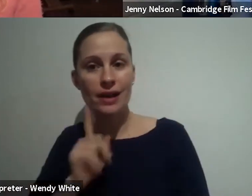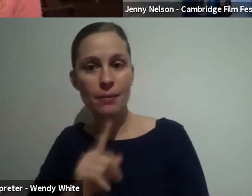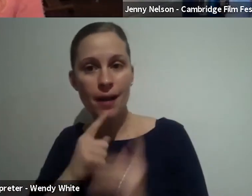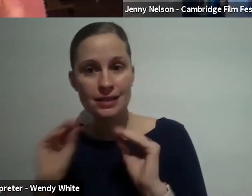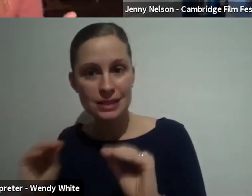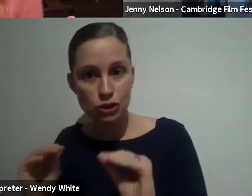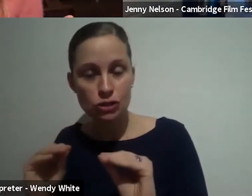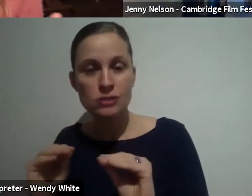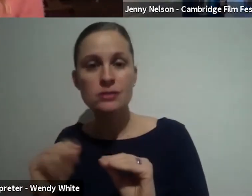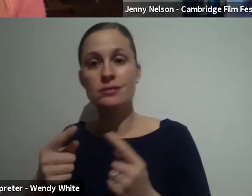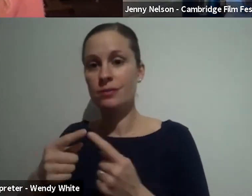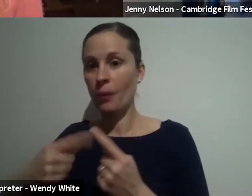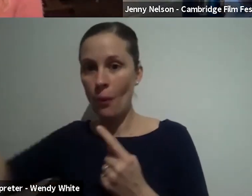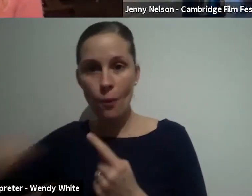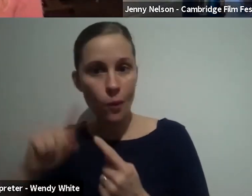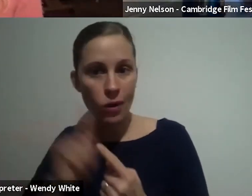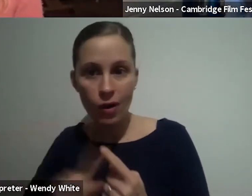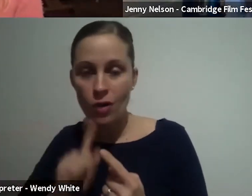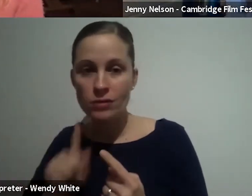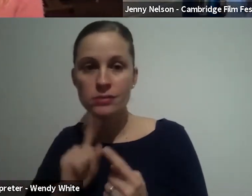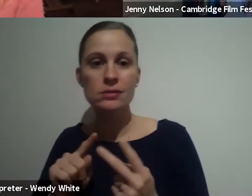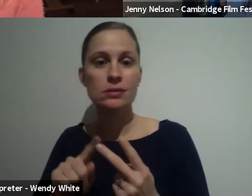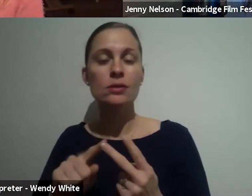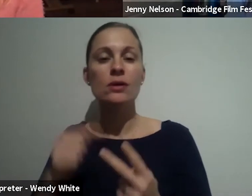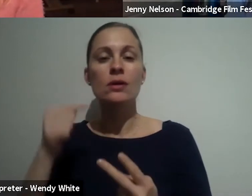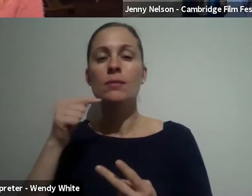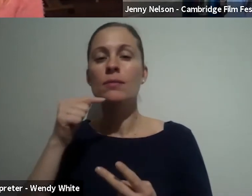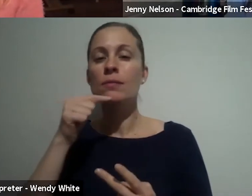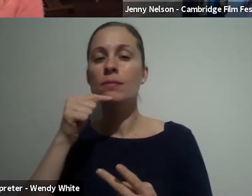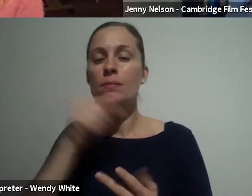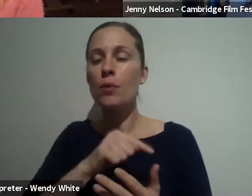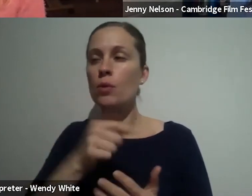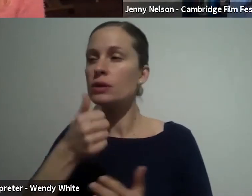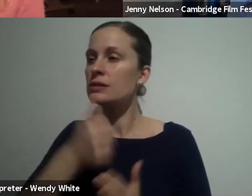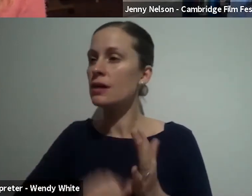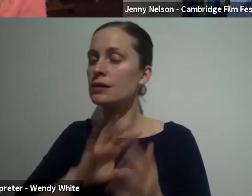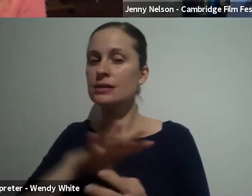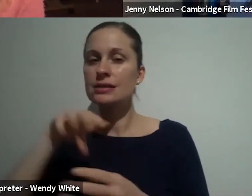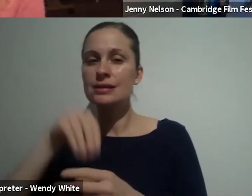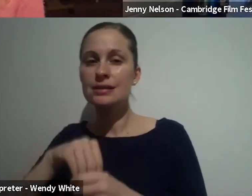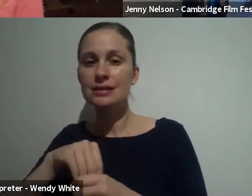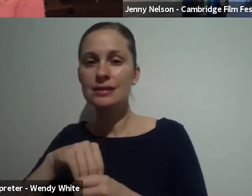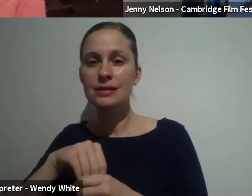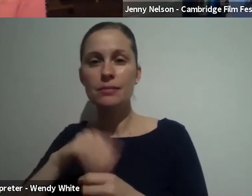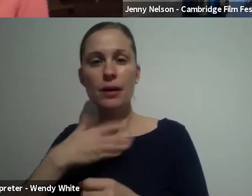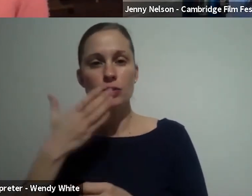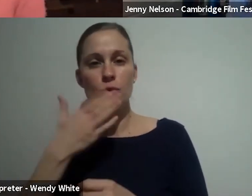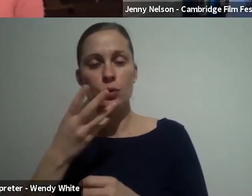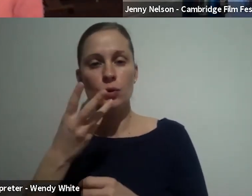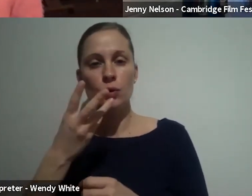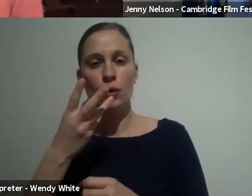And we were all girls. Boys started to be in my school like 3 years after,